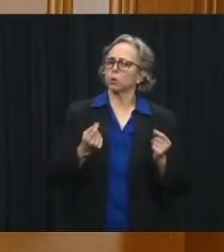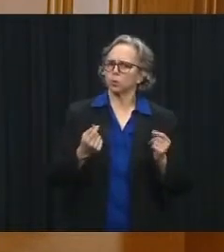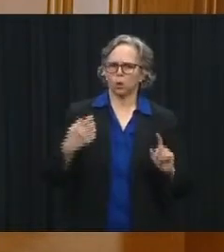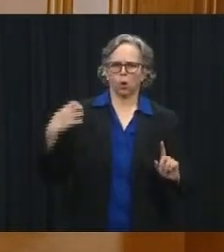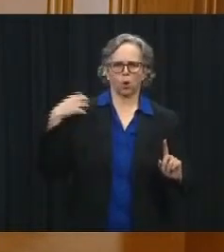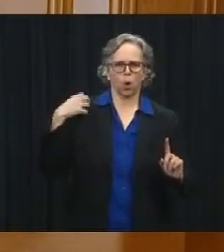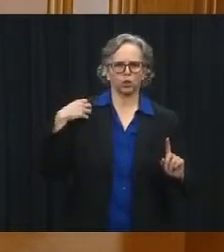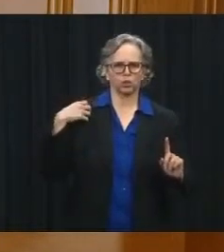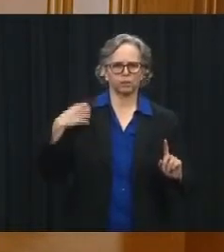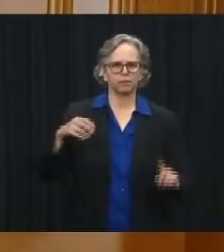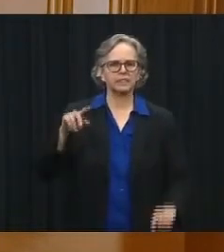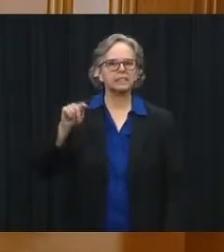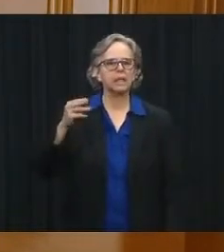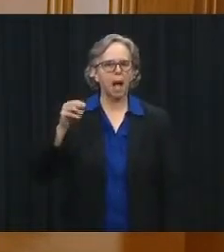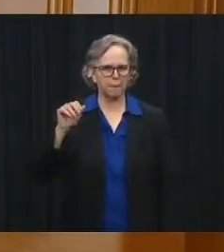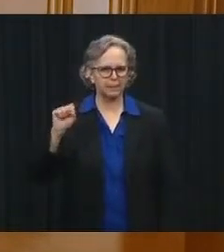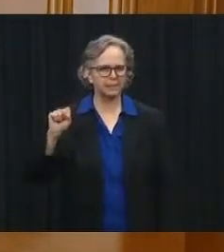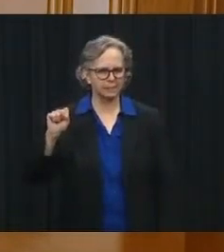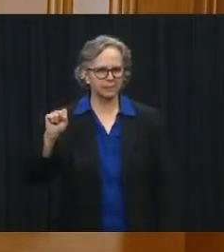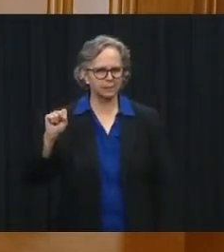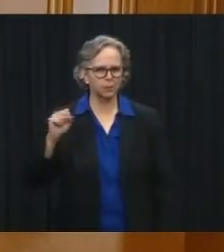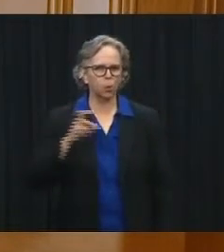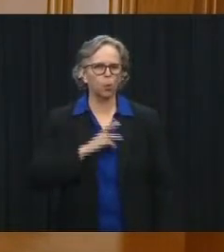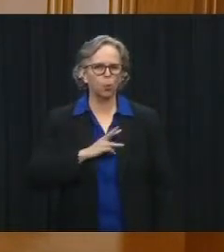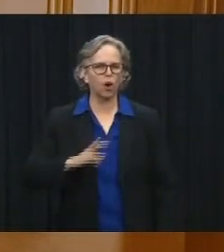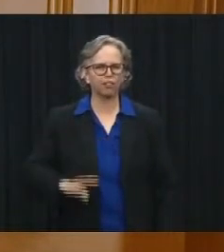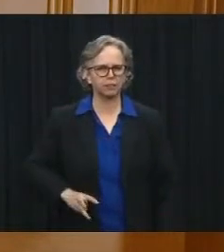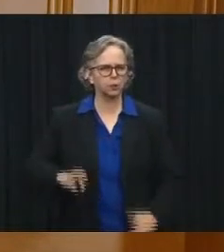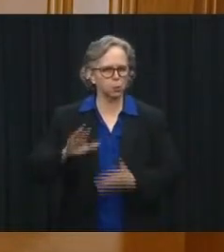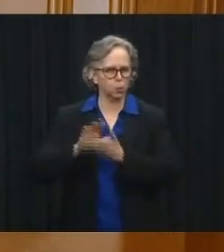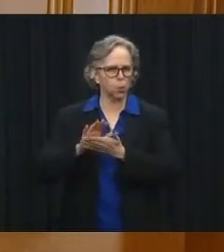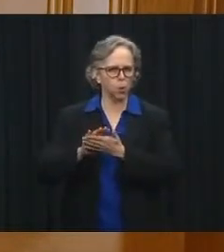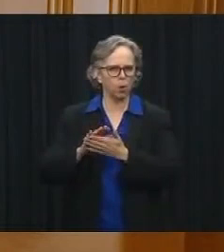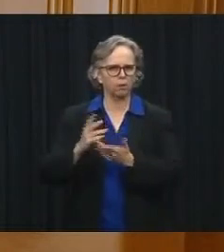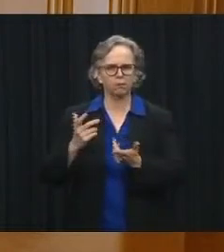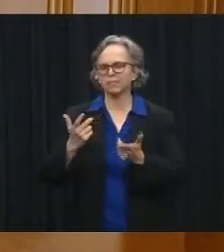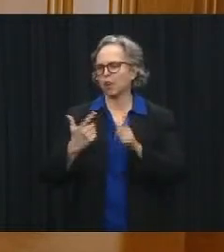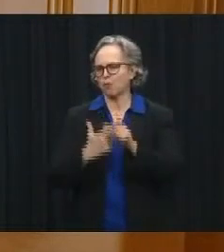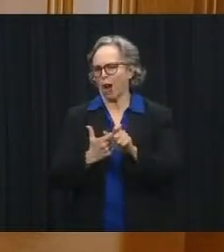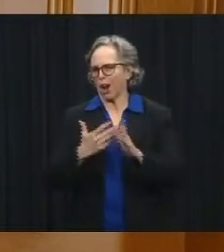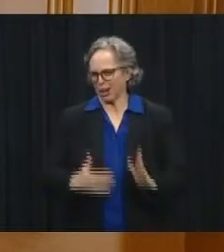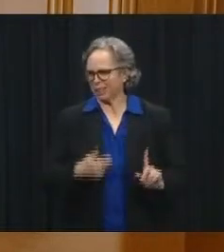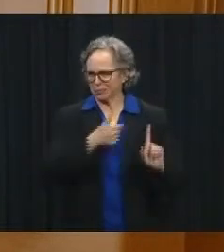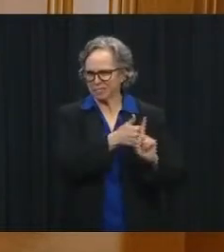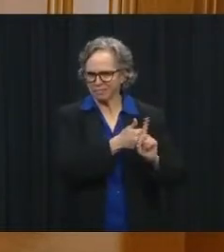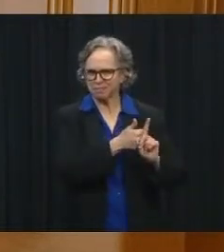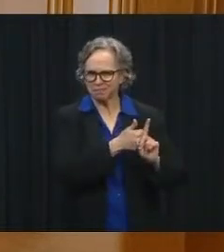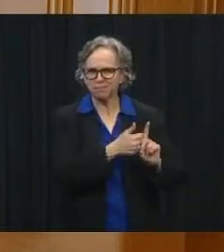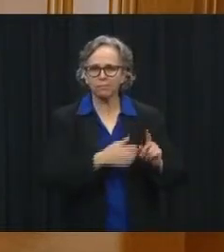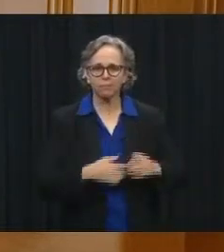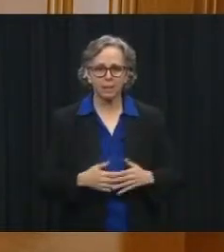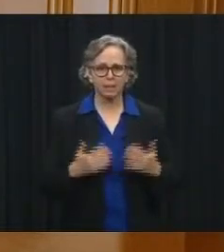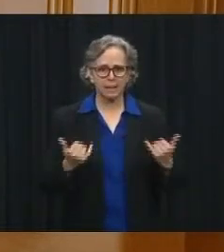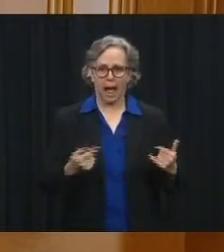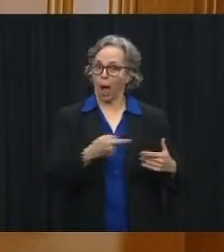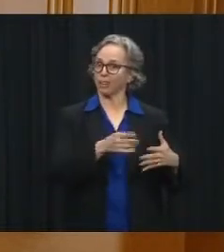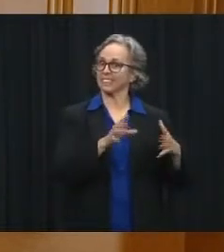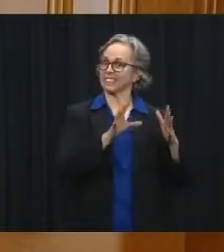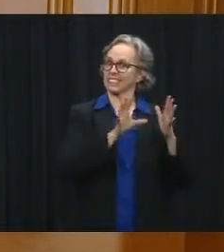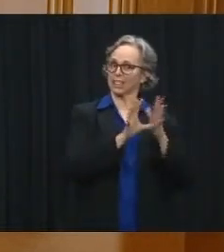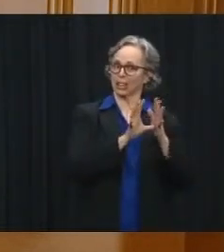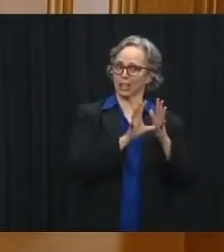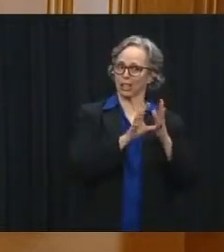Former runner of his tweeted this. Runner's now a senior in